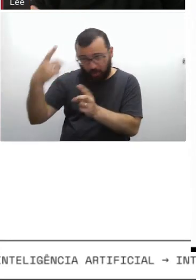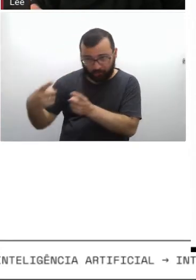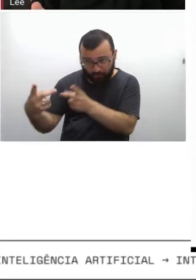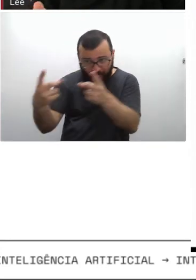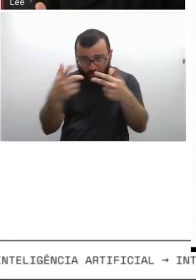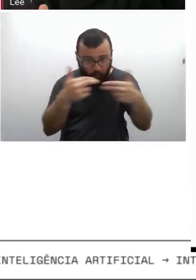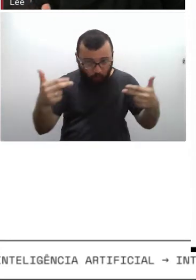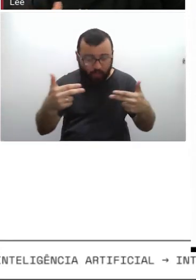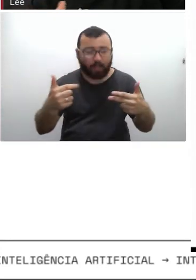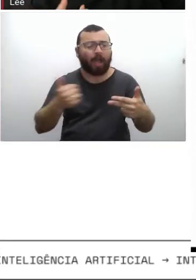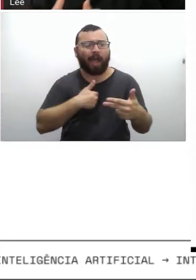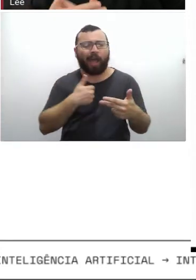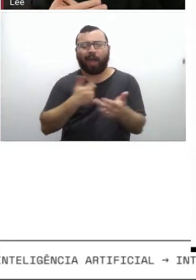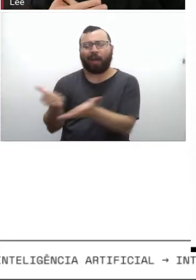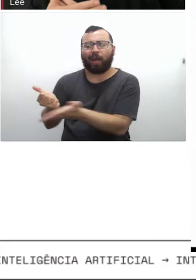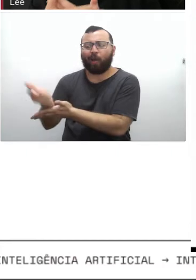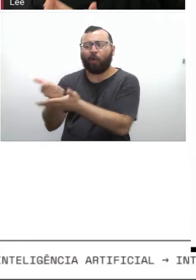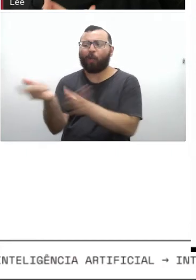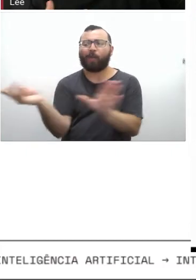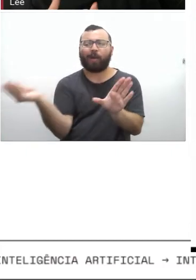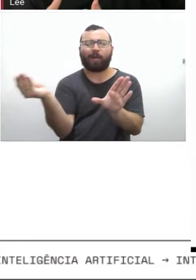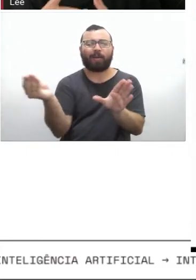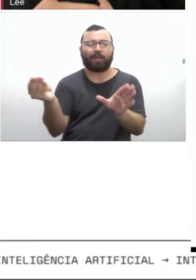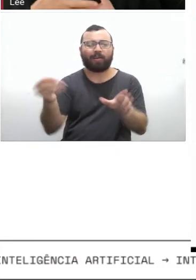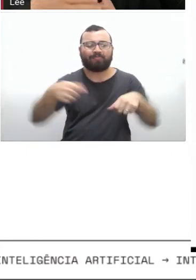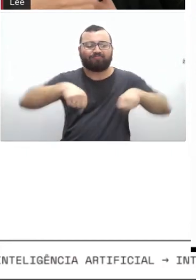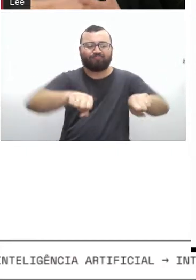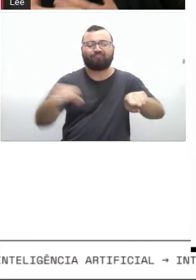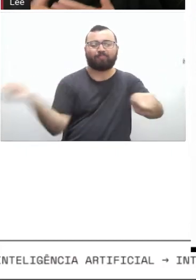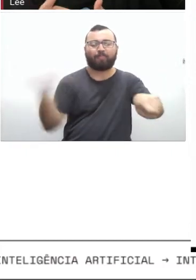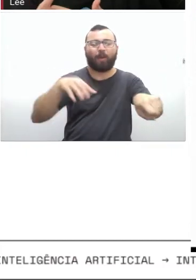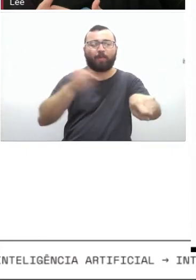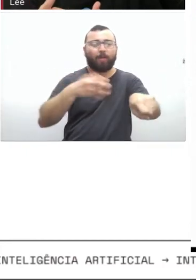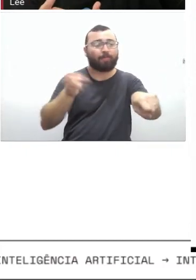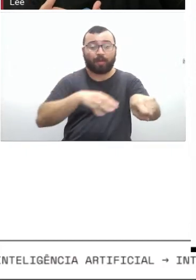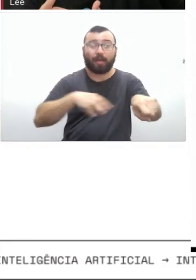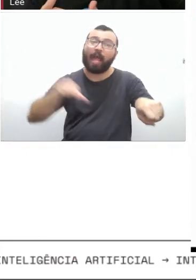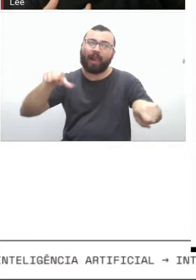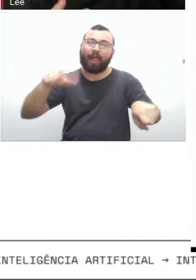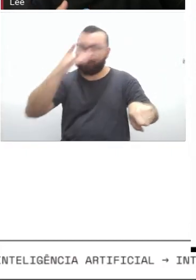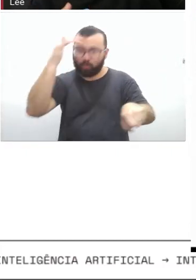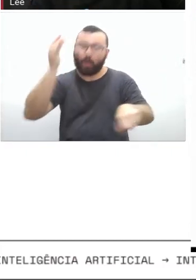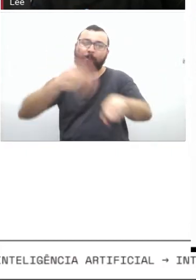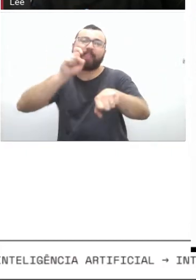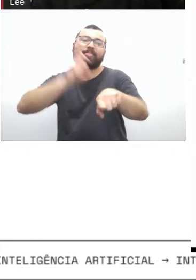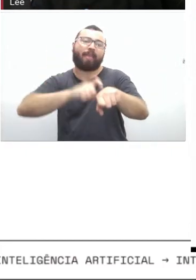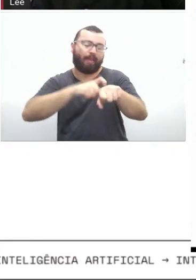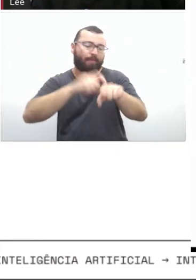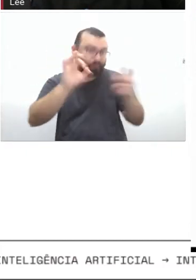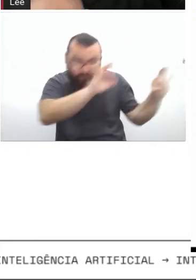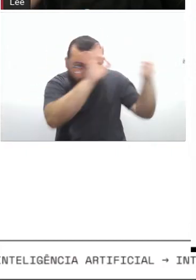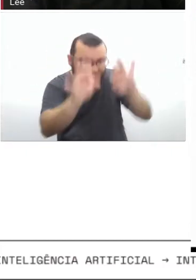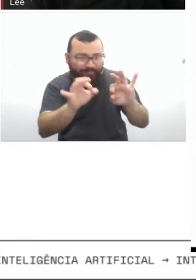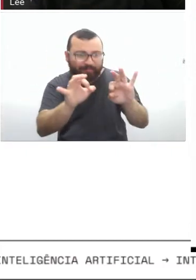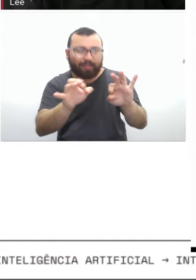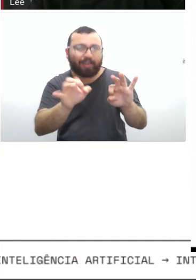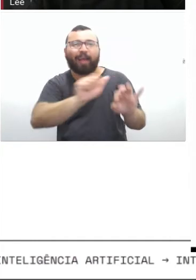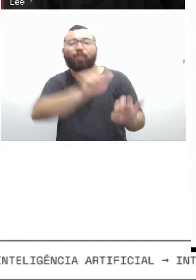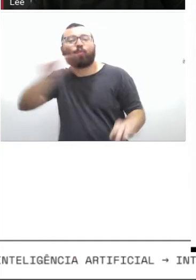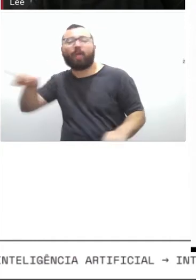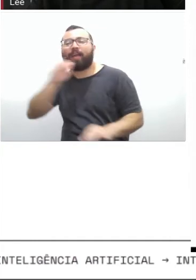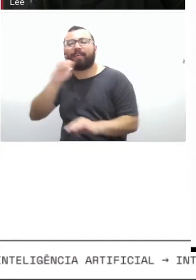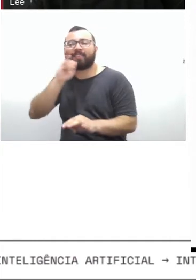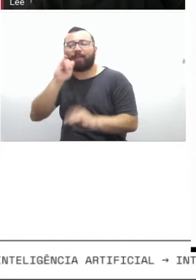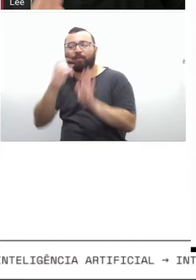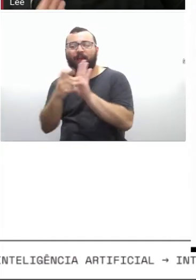a shopping cart, that obviously has a higher retention rate than when you create like a joke app for